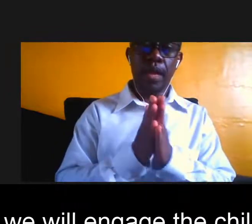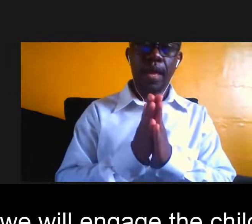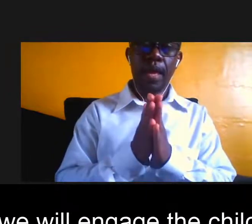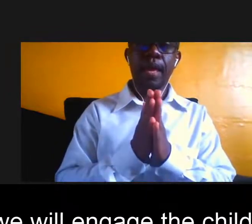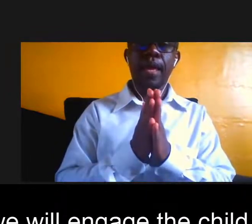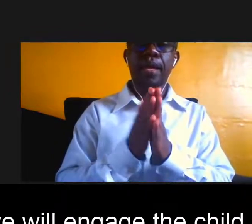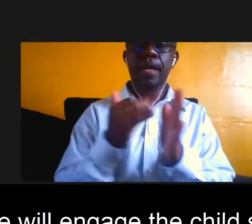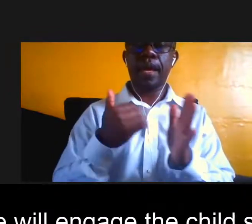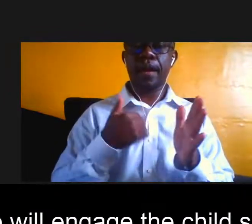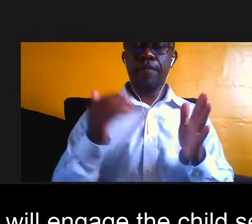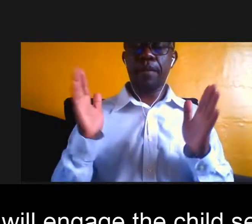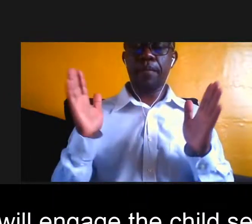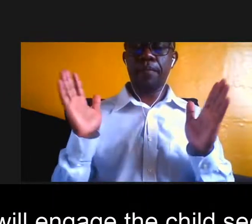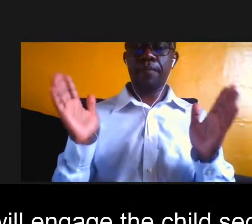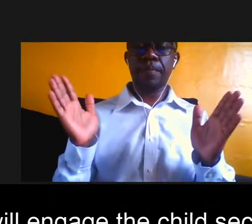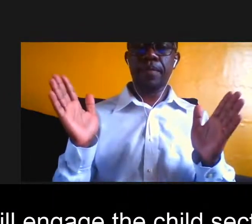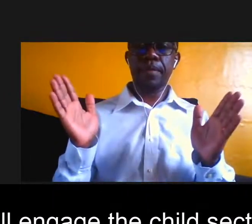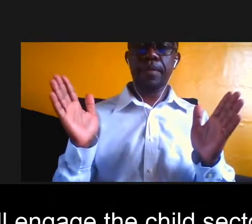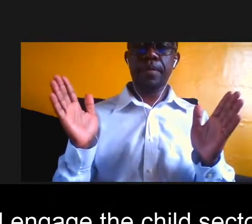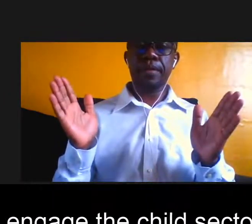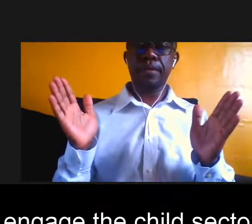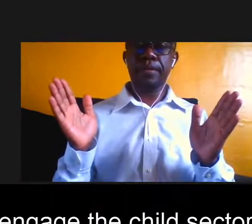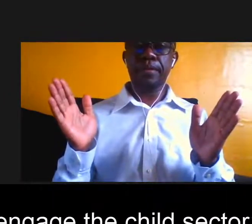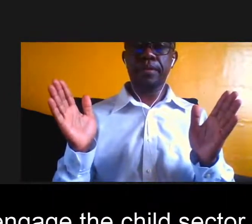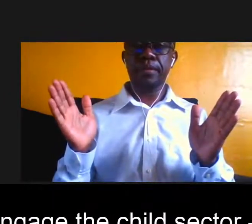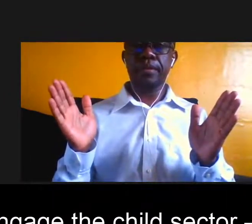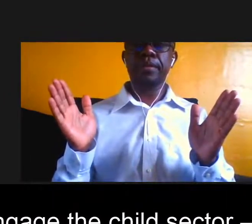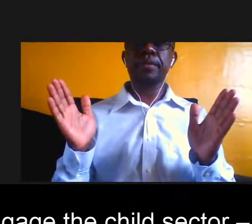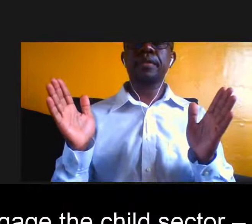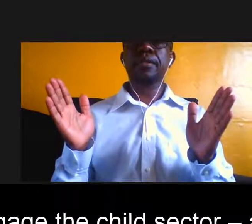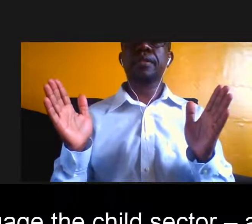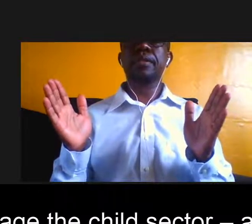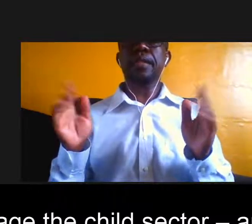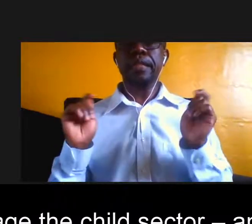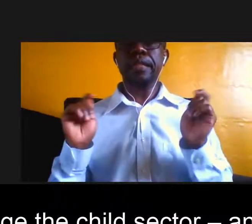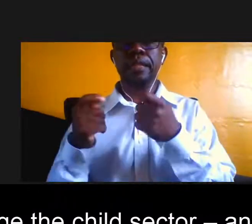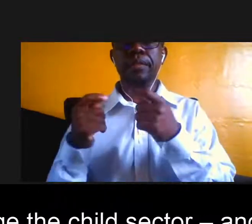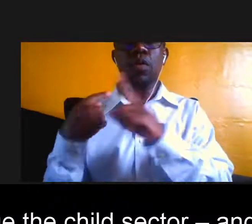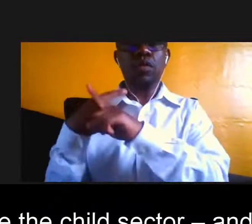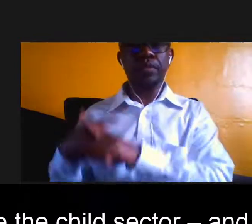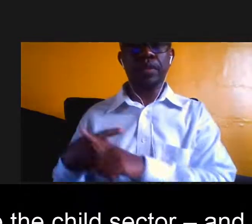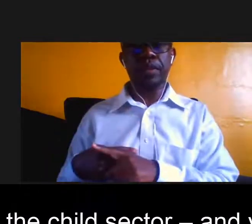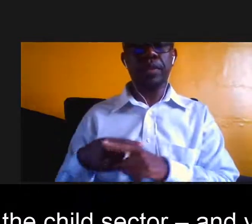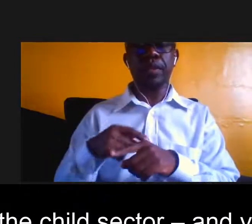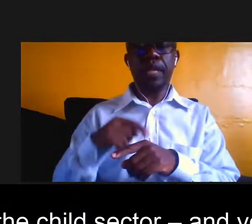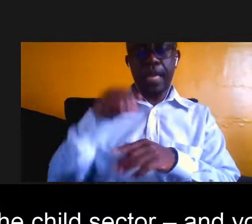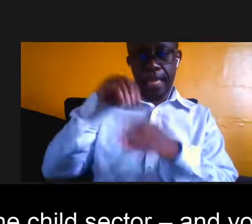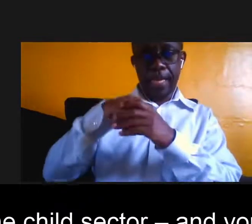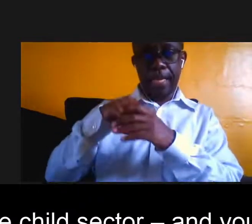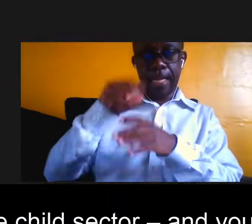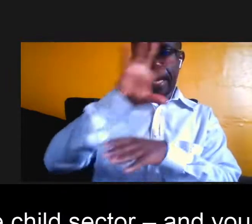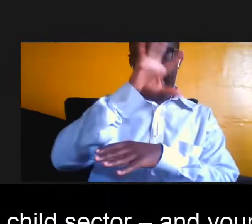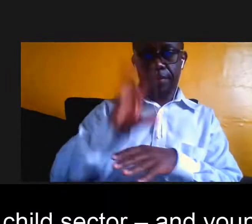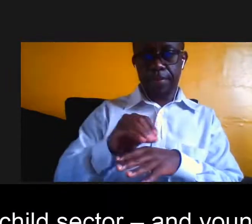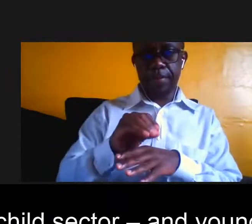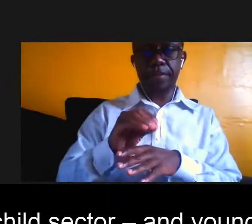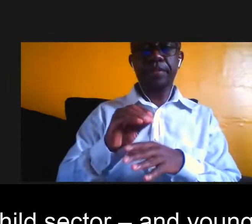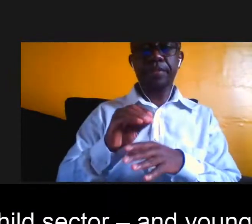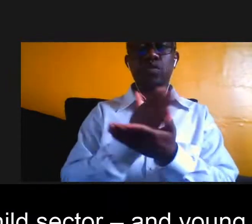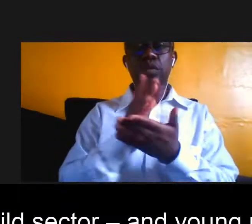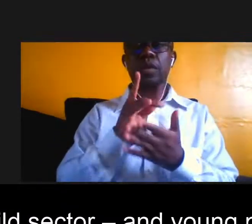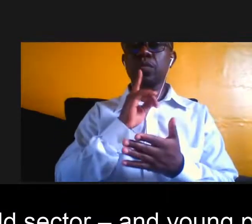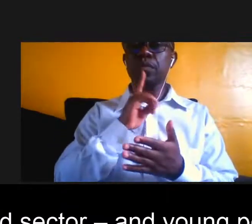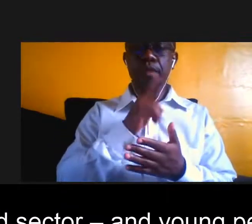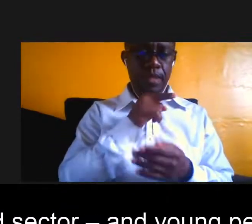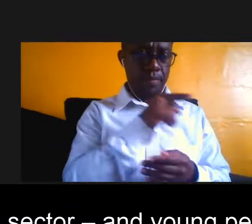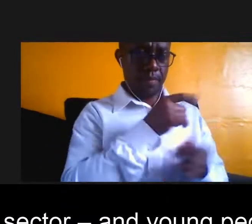widening, share with different people and make sure it is at continental level to understand these are the best practices. This is what